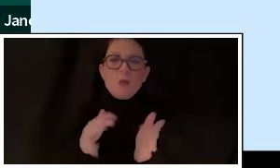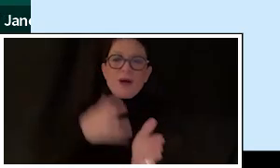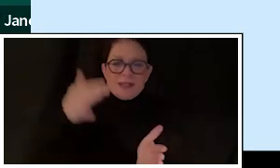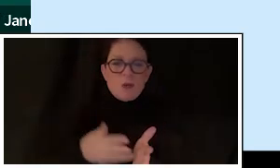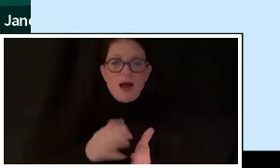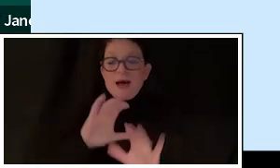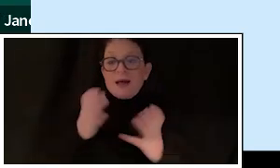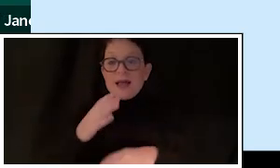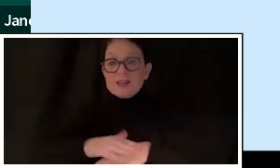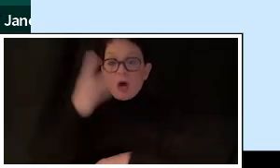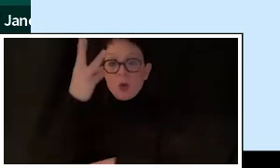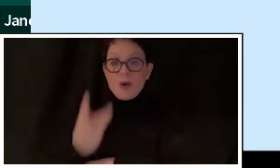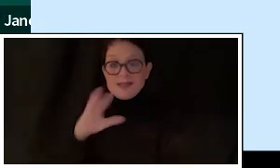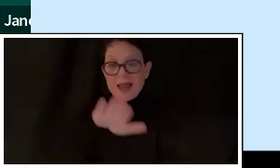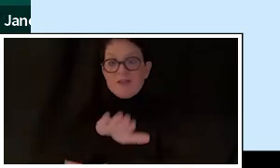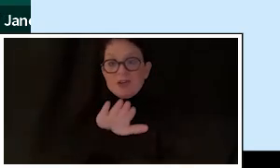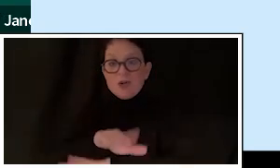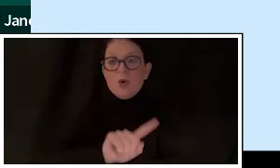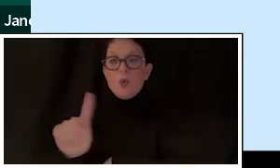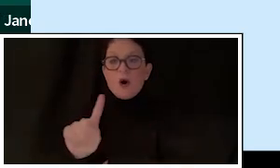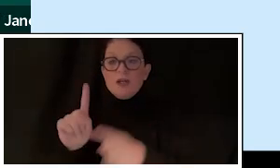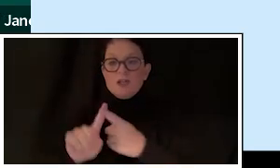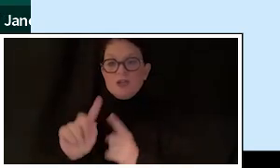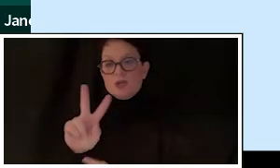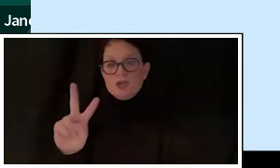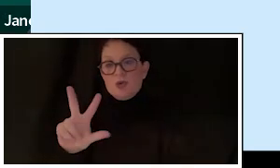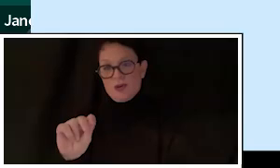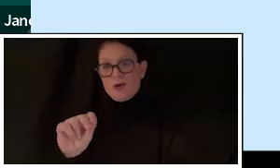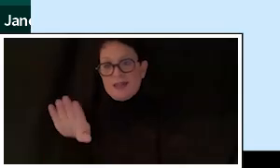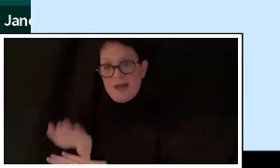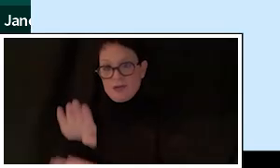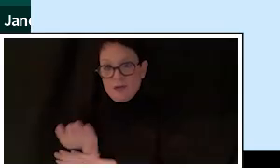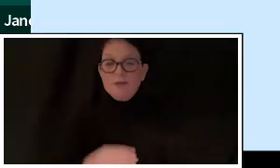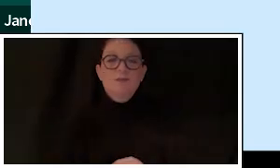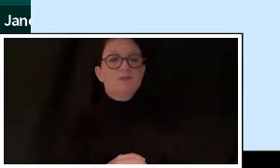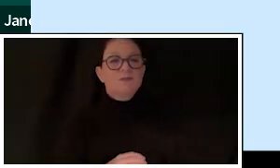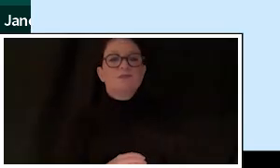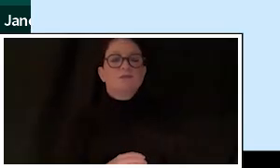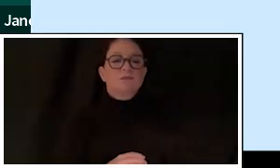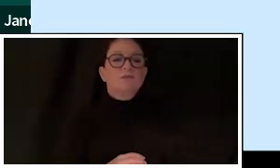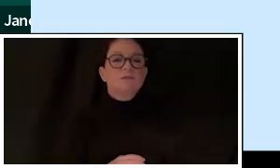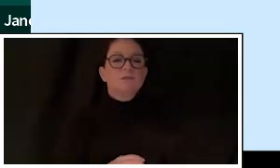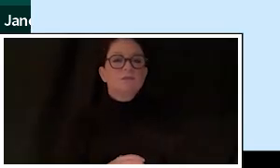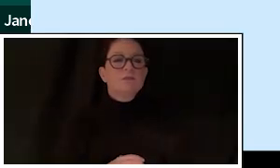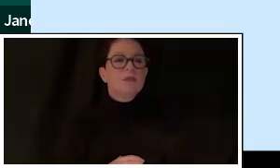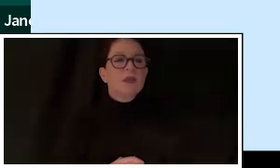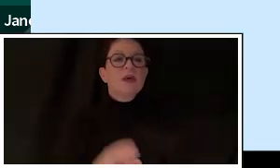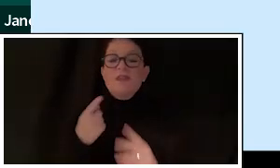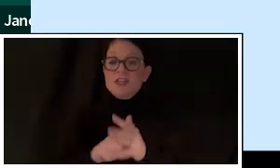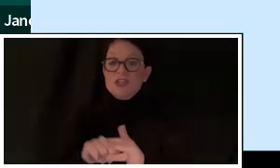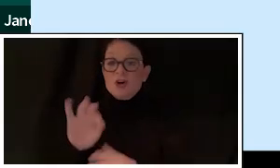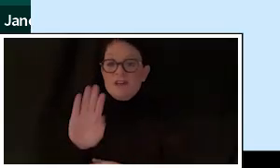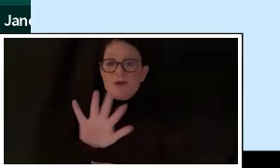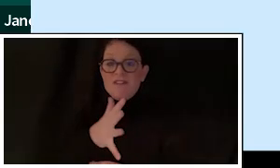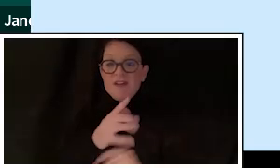Classes will meet on Wednesday afternoons from 1 p.m. to 2:30 p.m., beginning on February